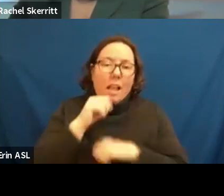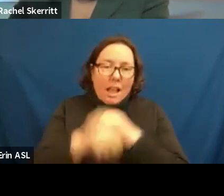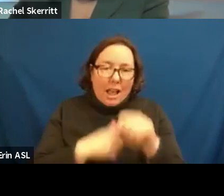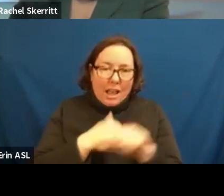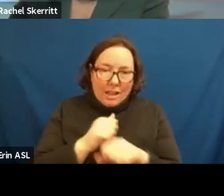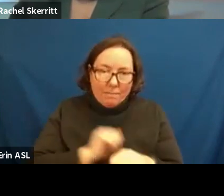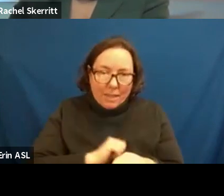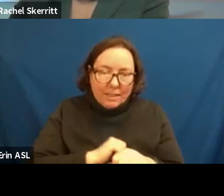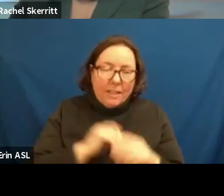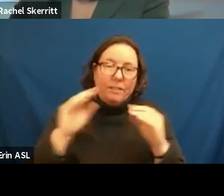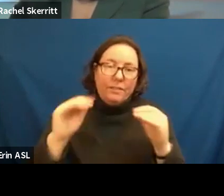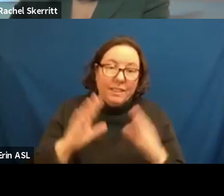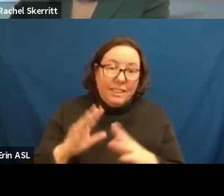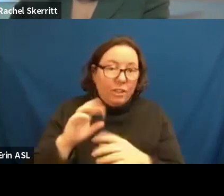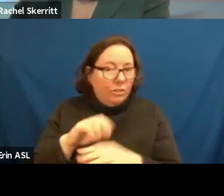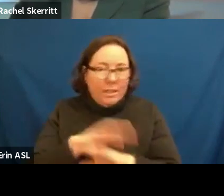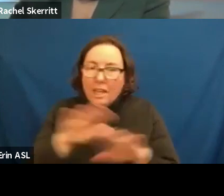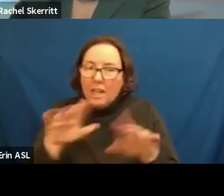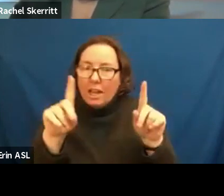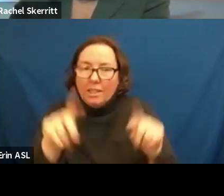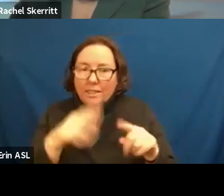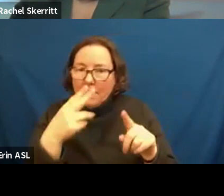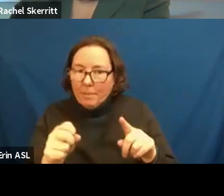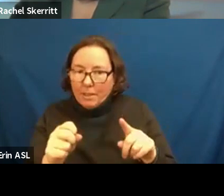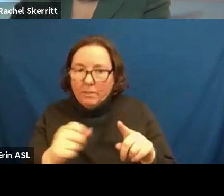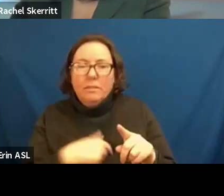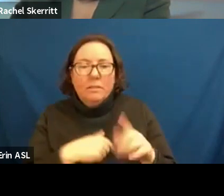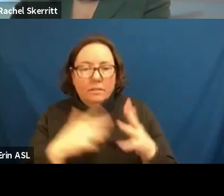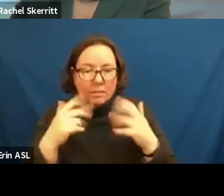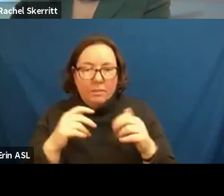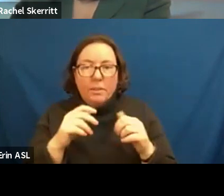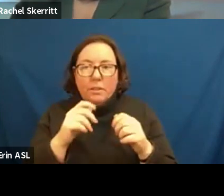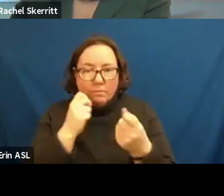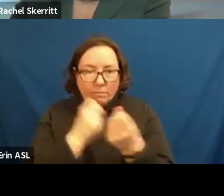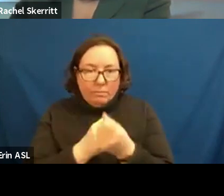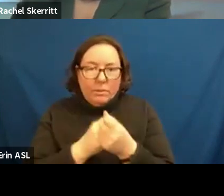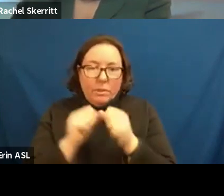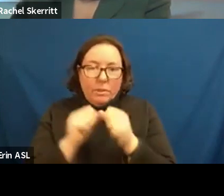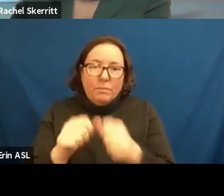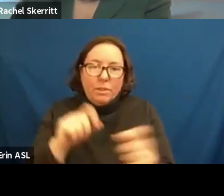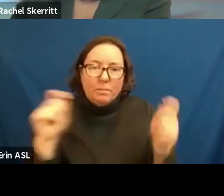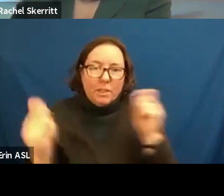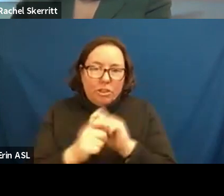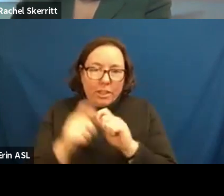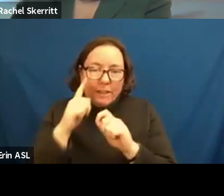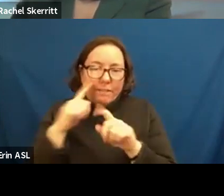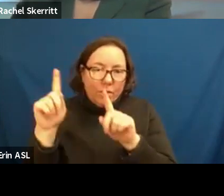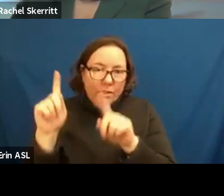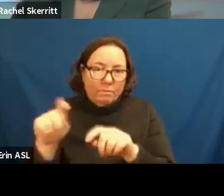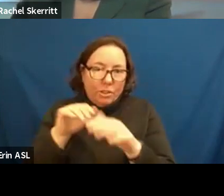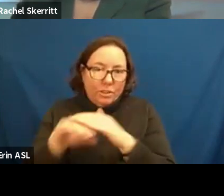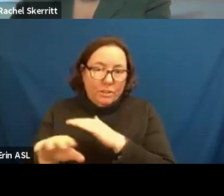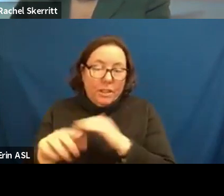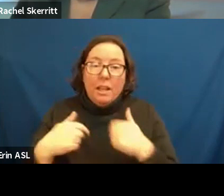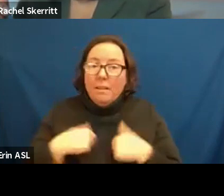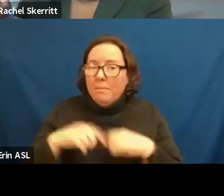BPS non-exam high school, I'm here to voice my support for permanent change to the exam school admissions process. I had a great experience as a